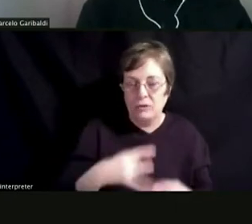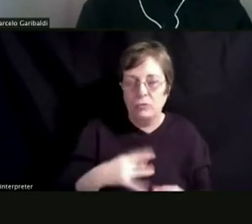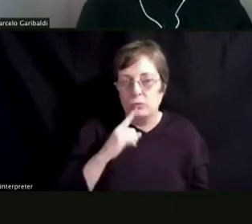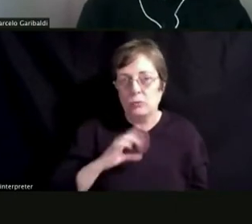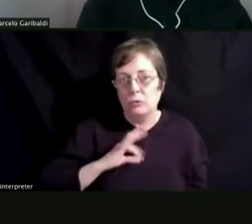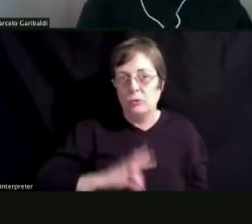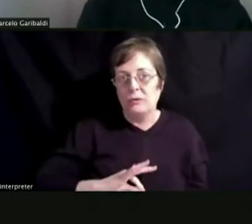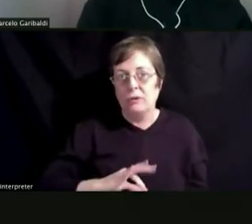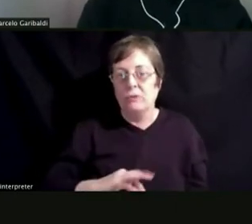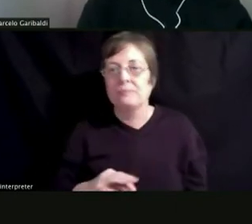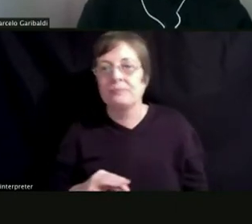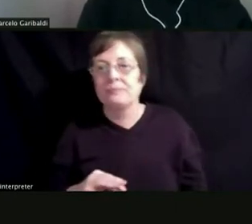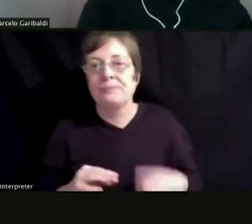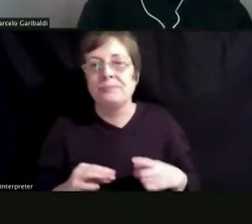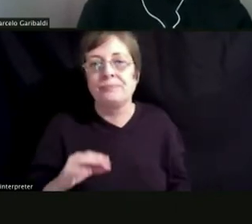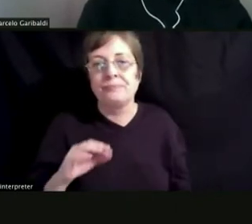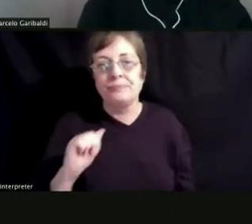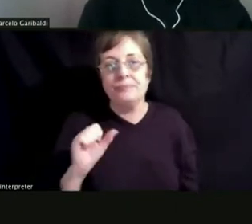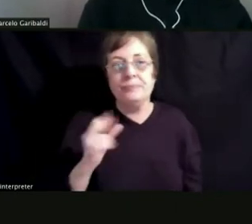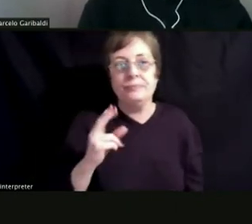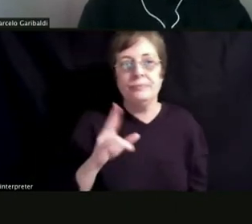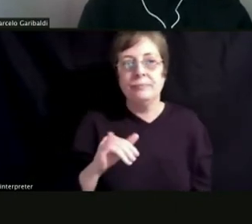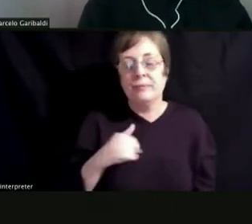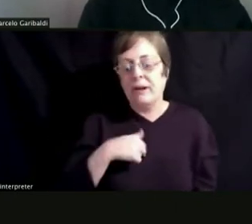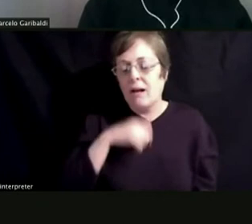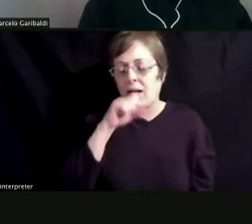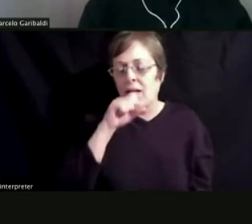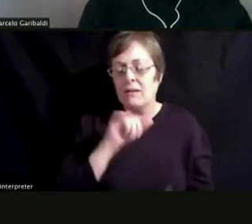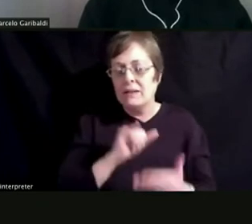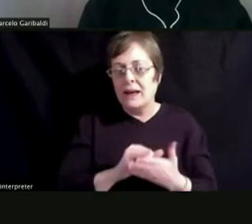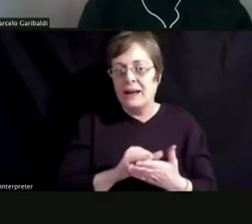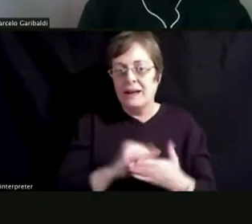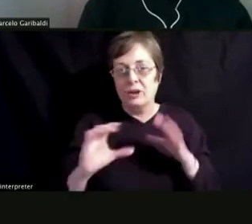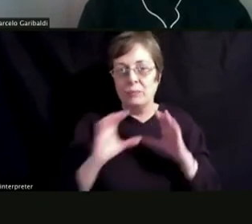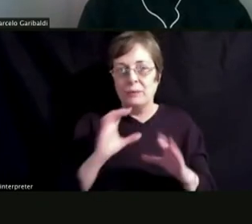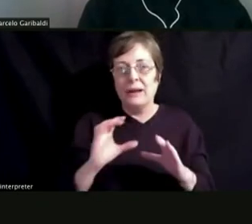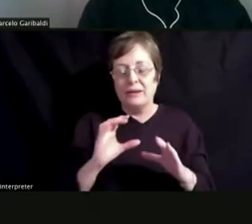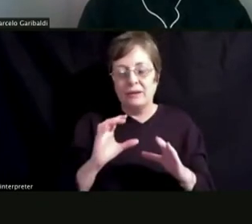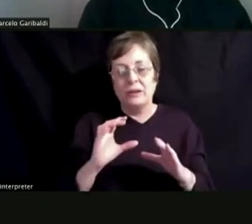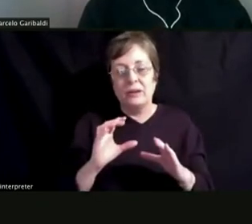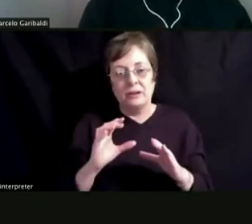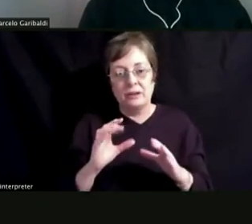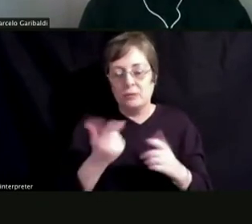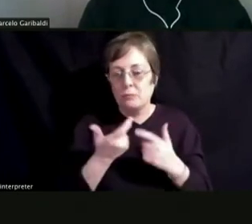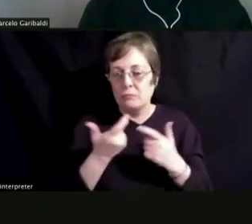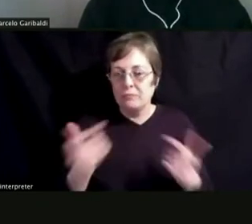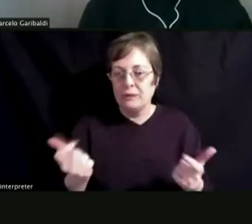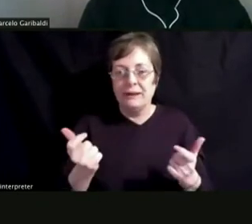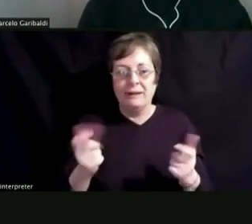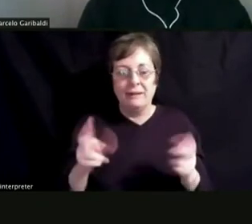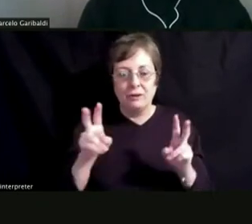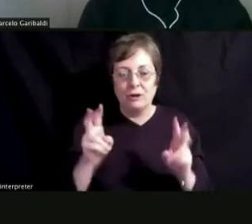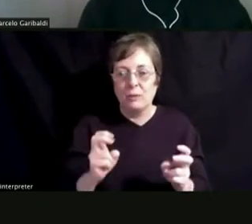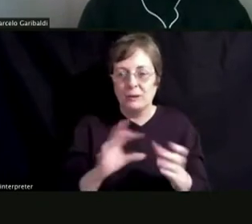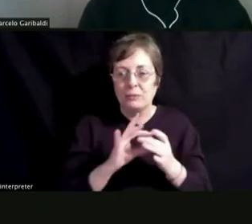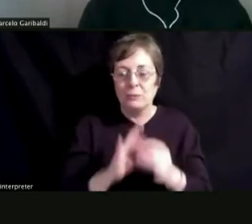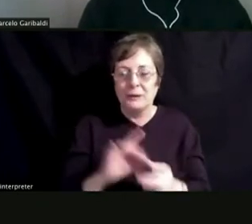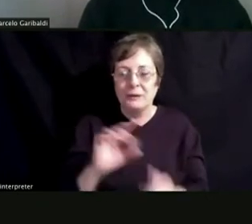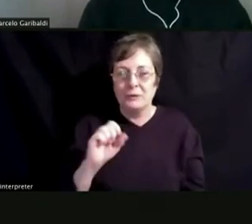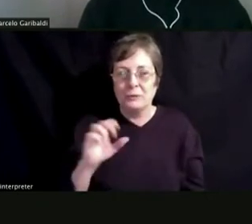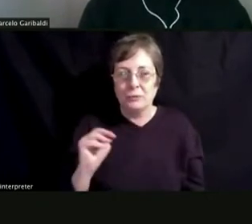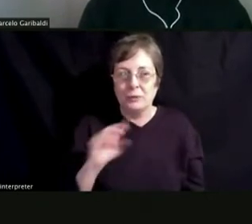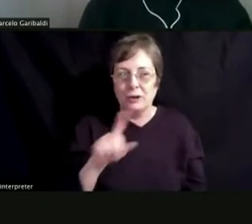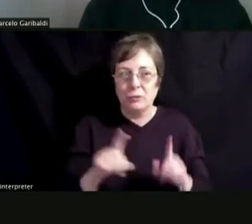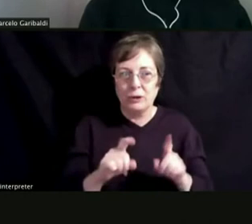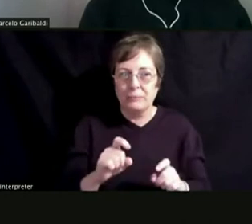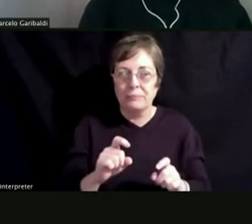Great, I love this. Communication is a huge overall topic between all of these social media questions. But going